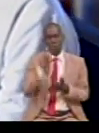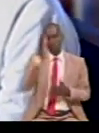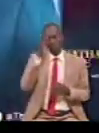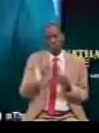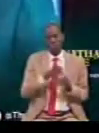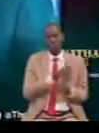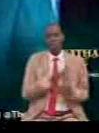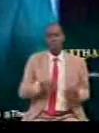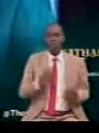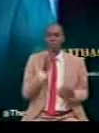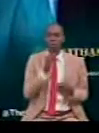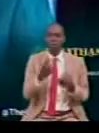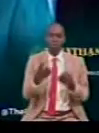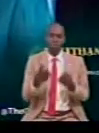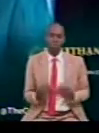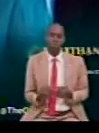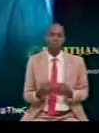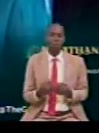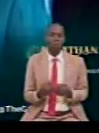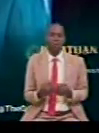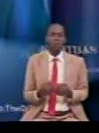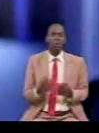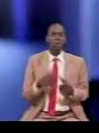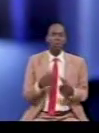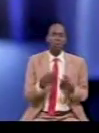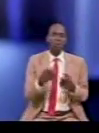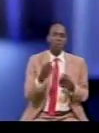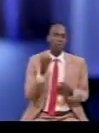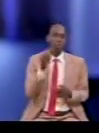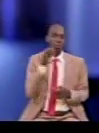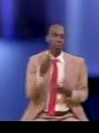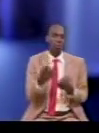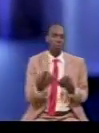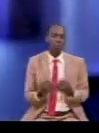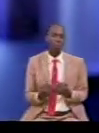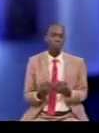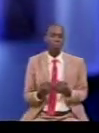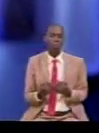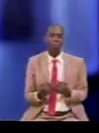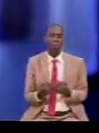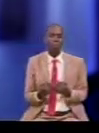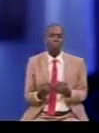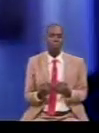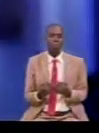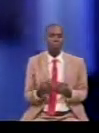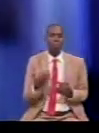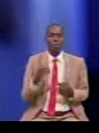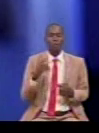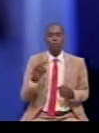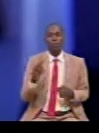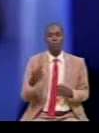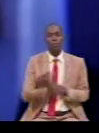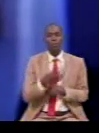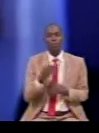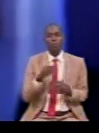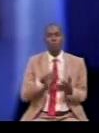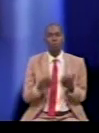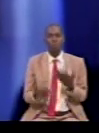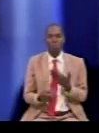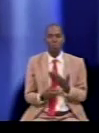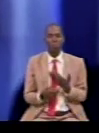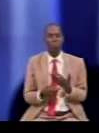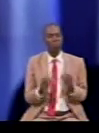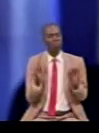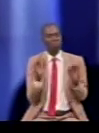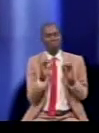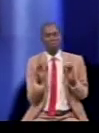to River State. So I came to the venue. And the first day of the program, it seems as if nothing